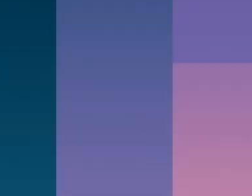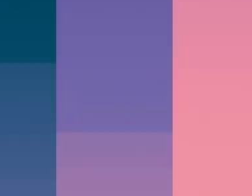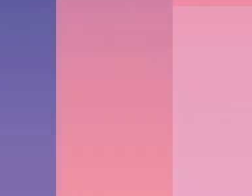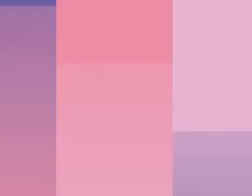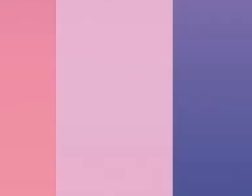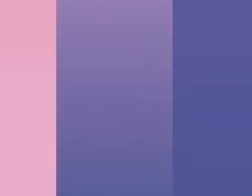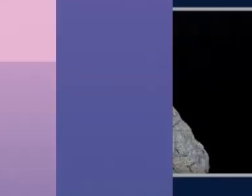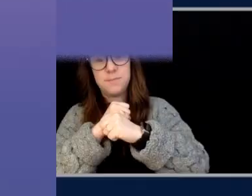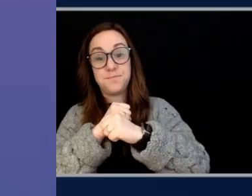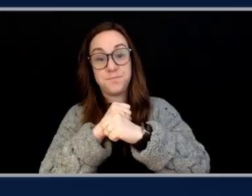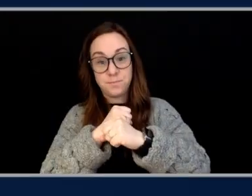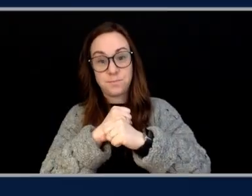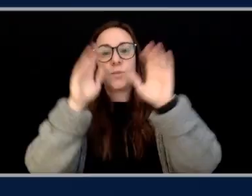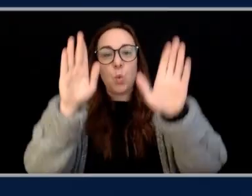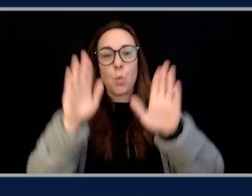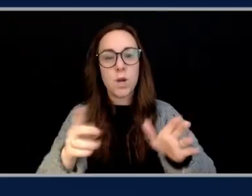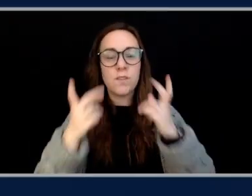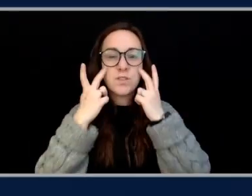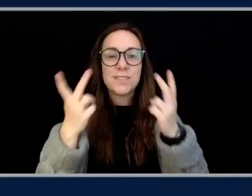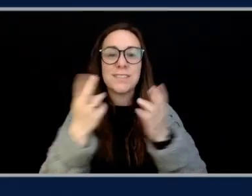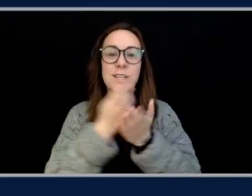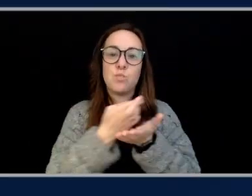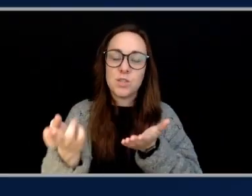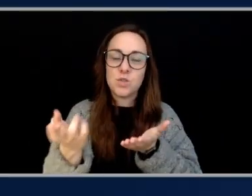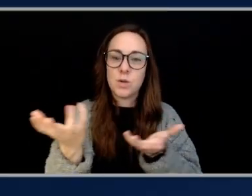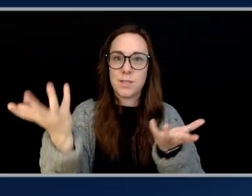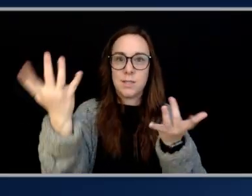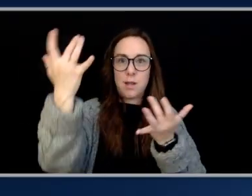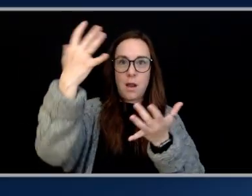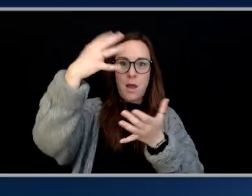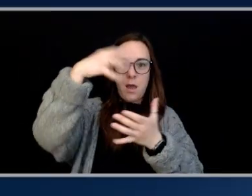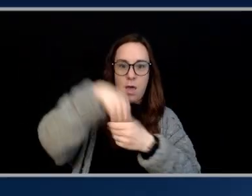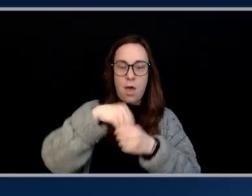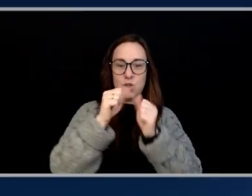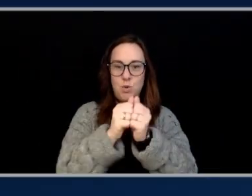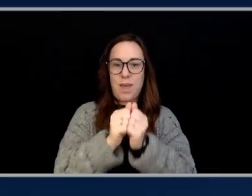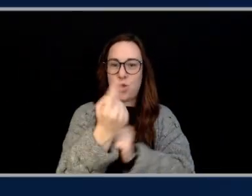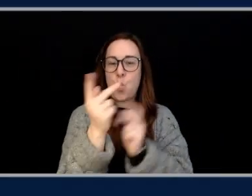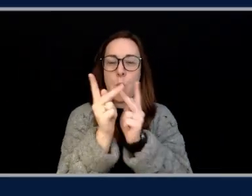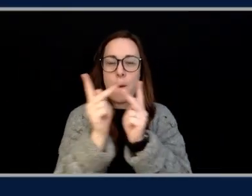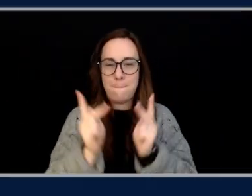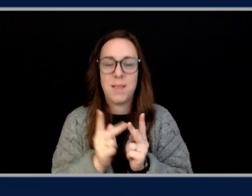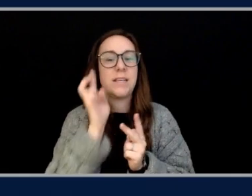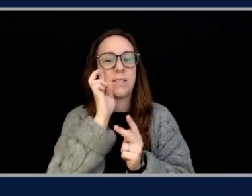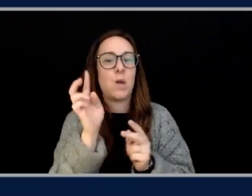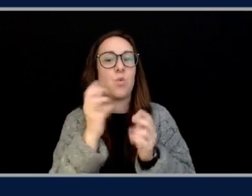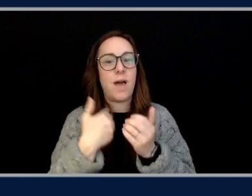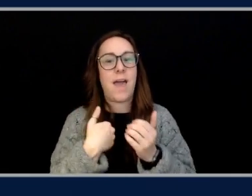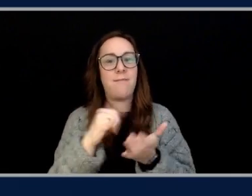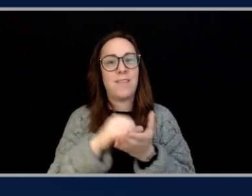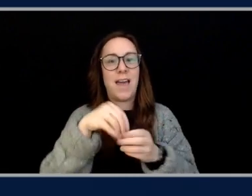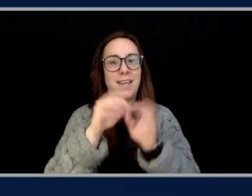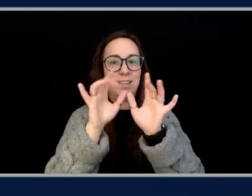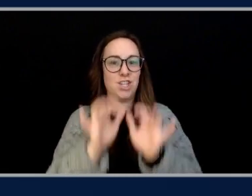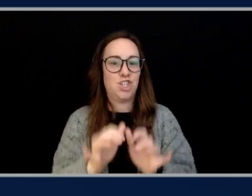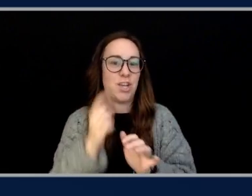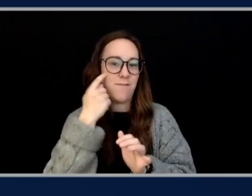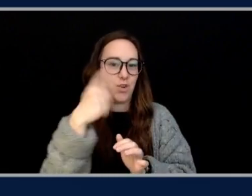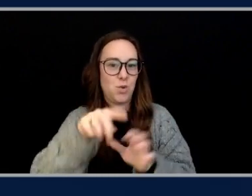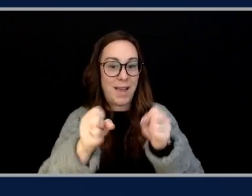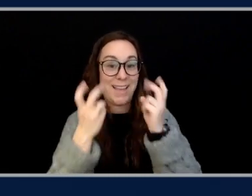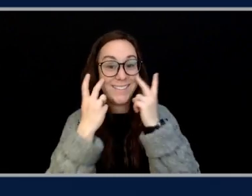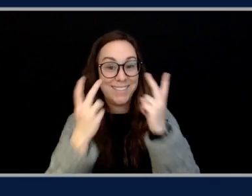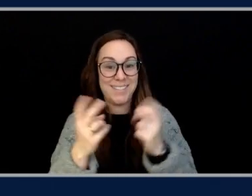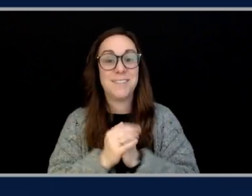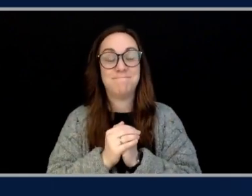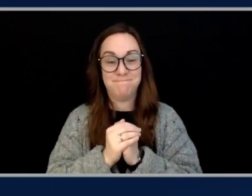wonderful to see these resources pulled together all in one place. So we'll definitely want to have that in the chat for our users to get to see. Yeah, and we actually break it down in the